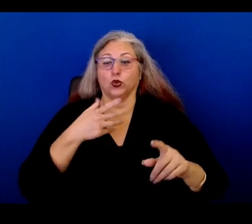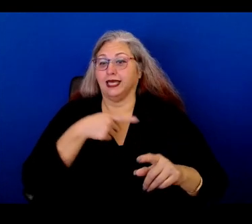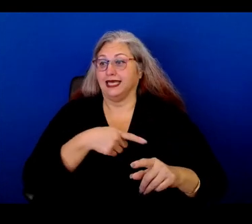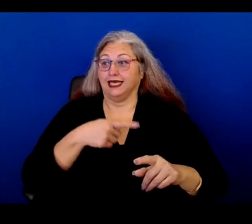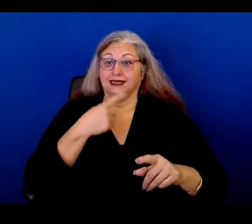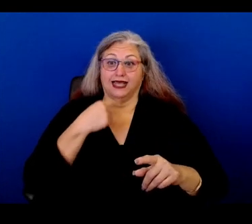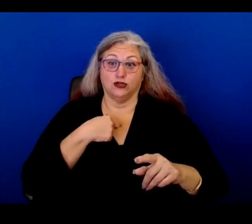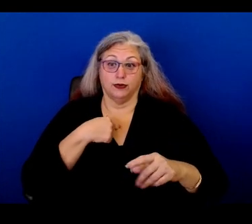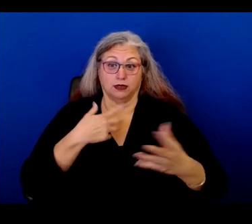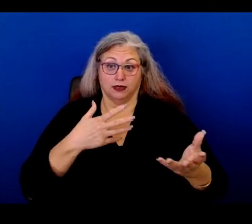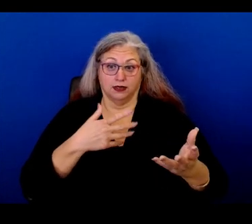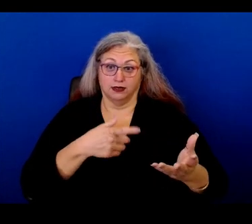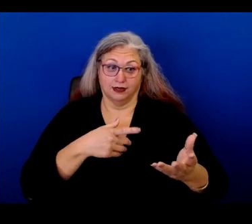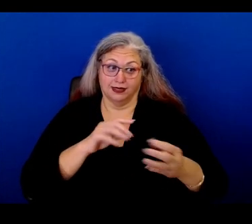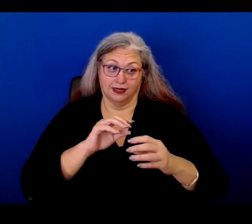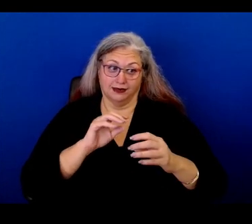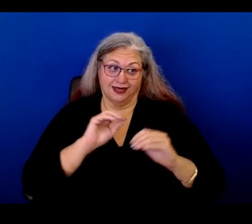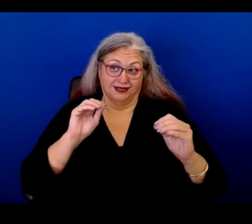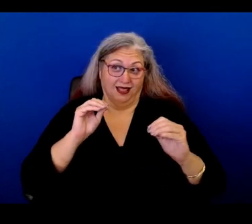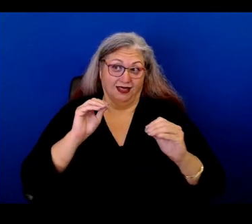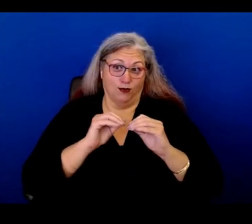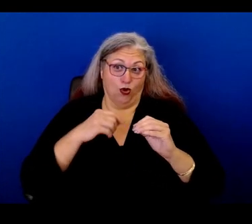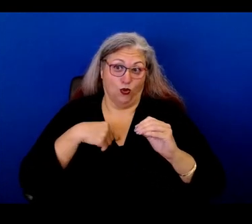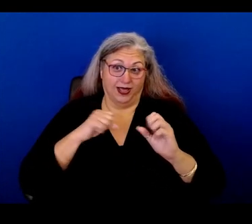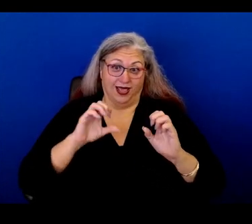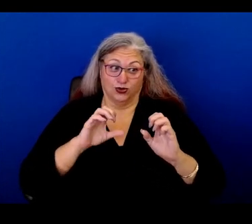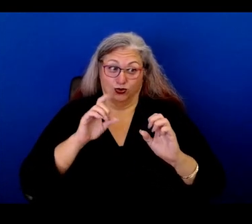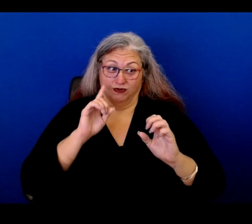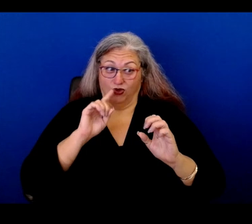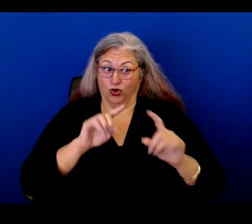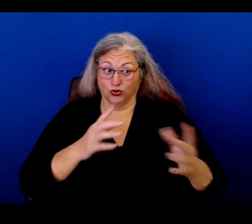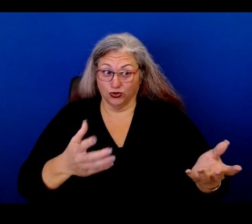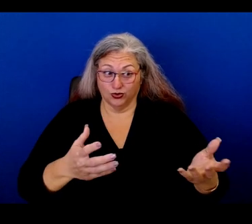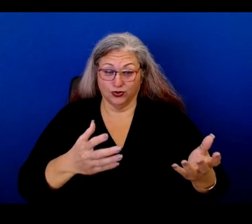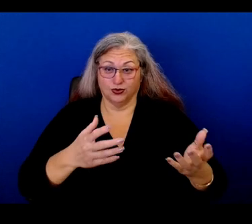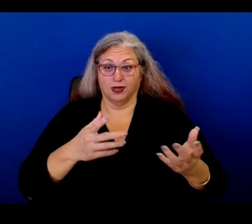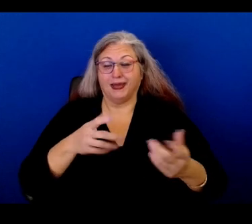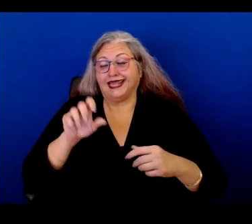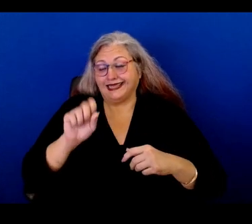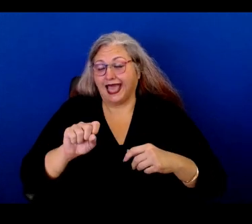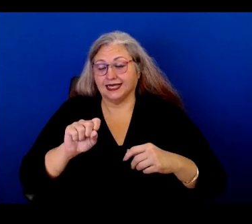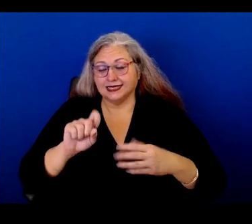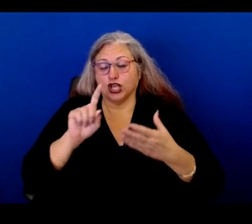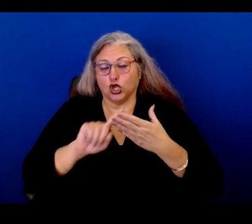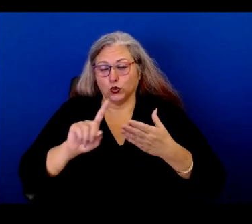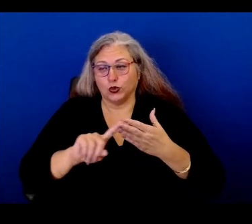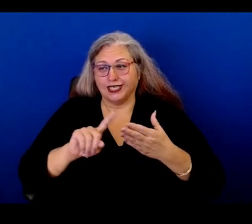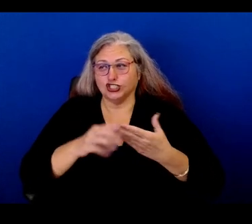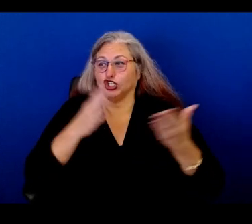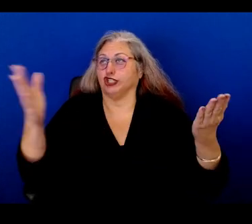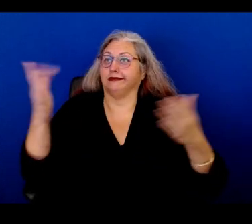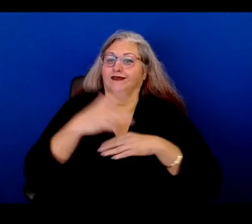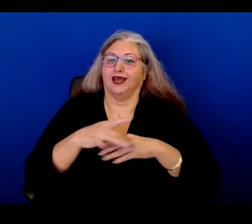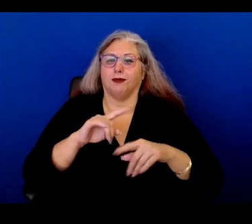much said to me, like, there's nothing more we can do for you. Like, yes, there's been research done, but